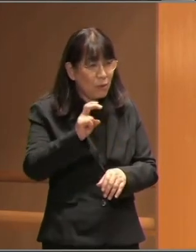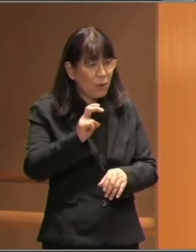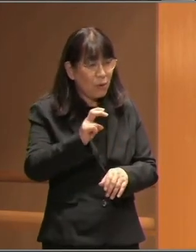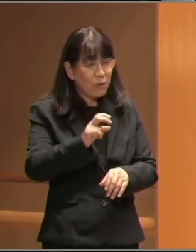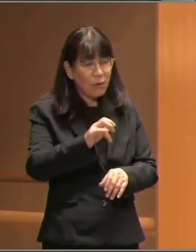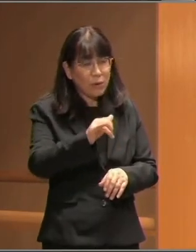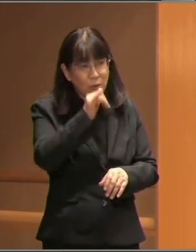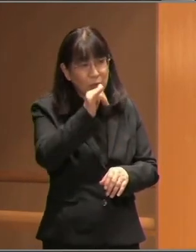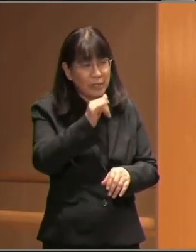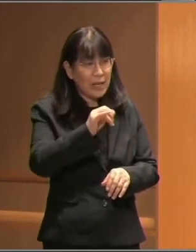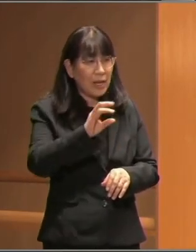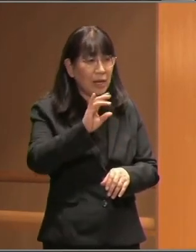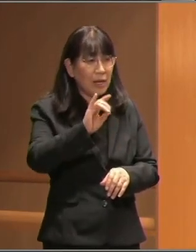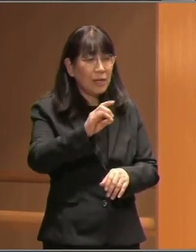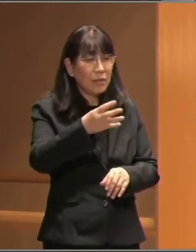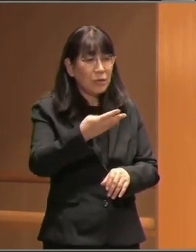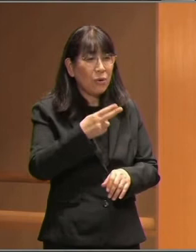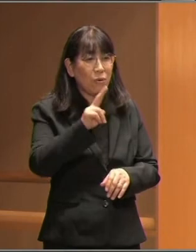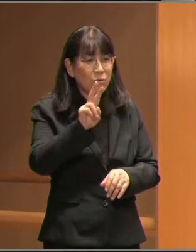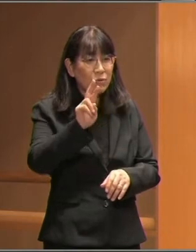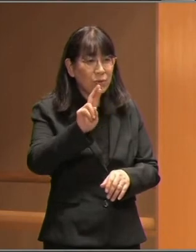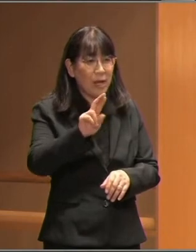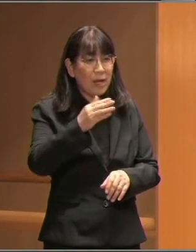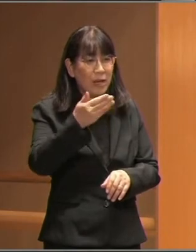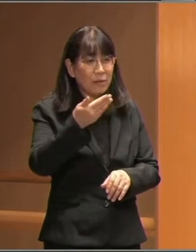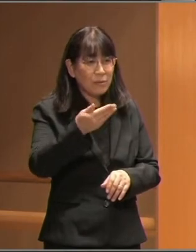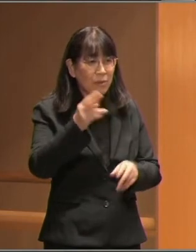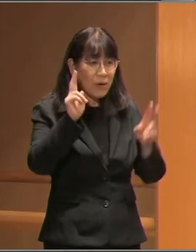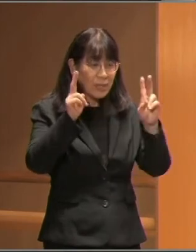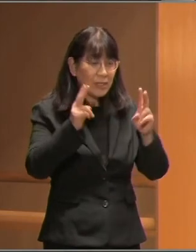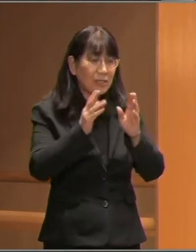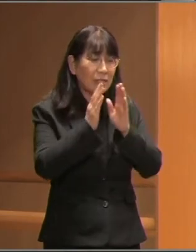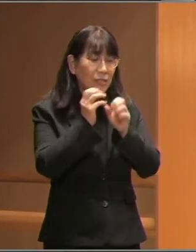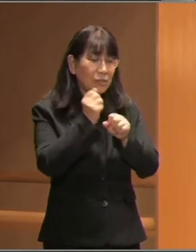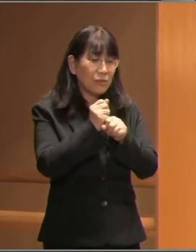And this prototype was made by Kyoraku.